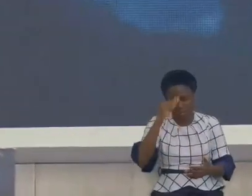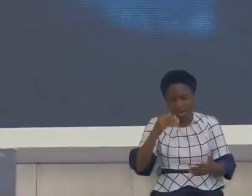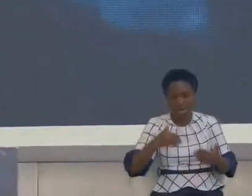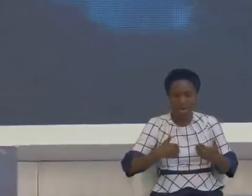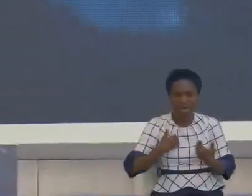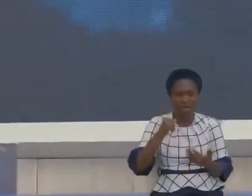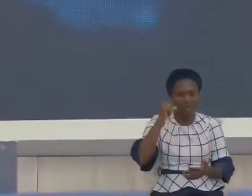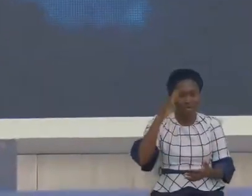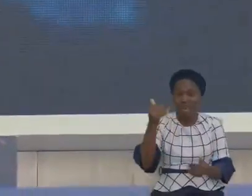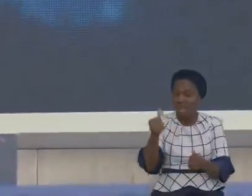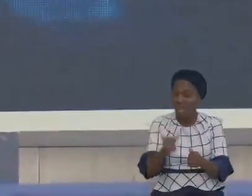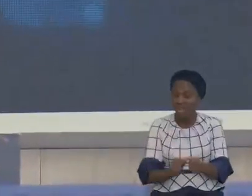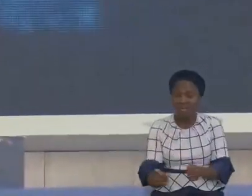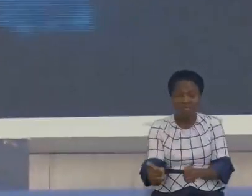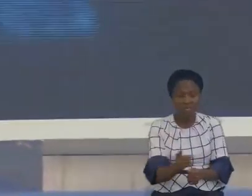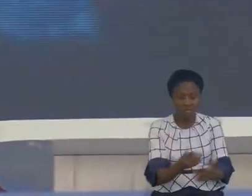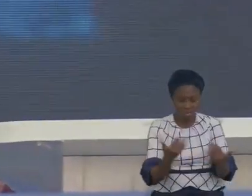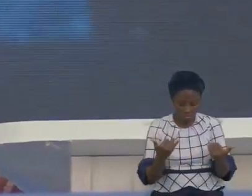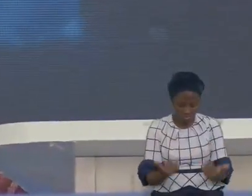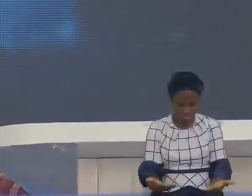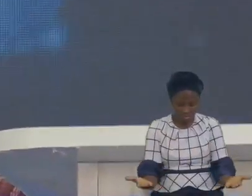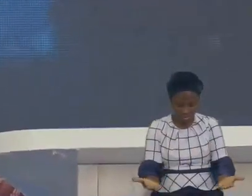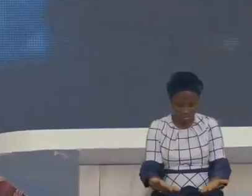up higher.